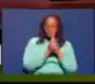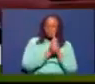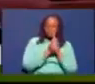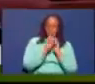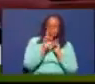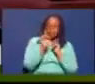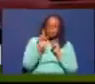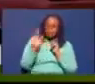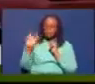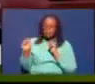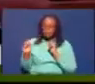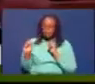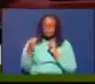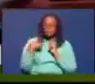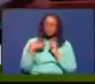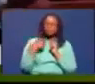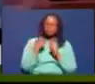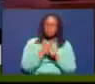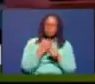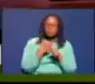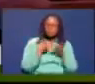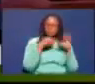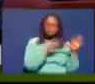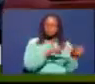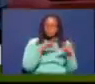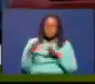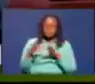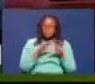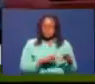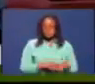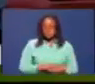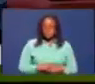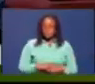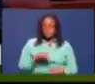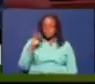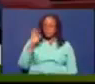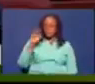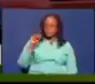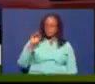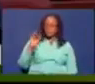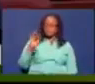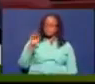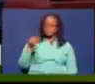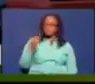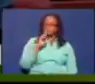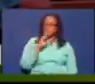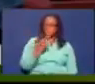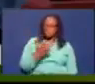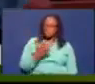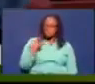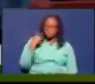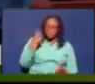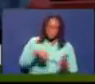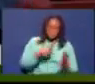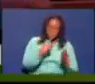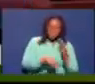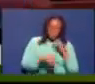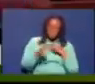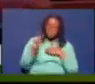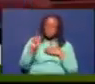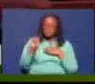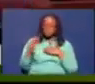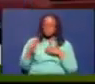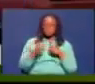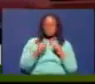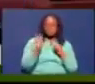harass. And the whole thing is about IMF, Mr. Speaker. IMF have said we must charge VAT. This president is using his